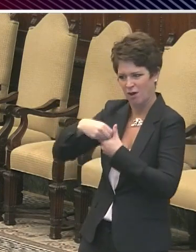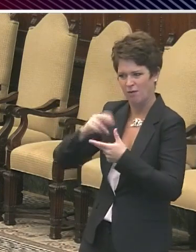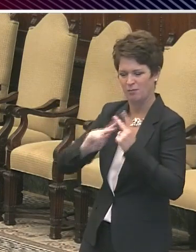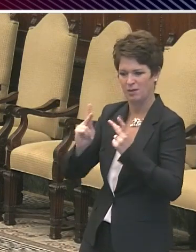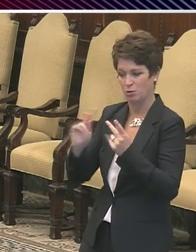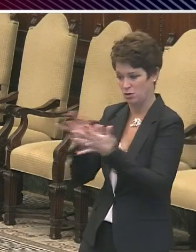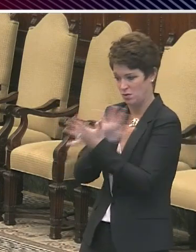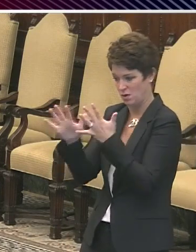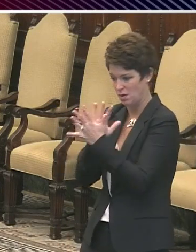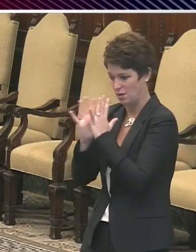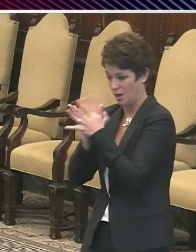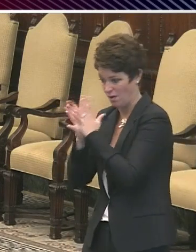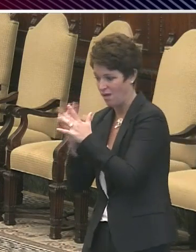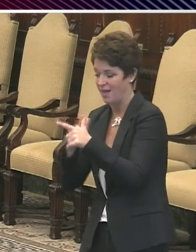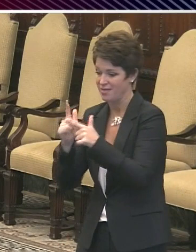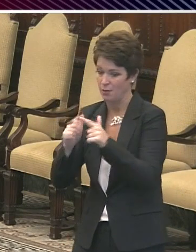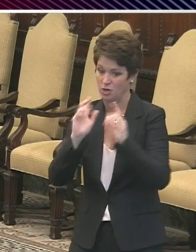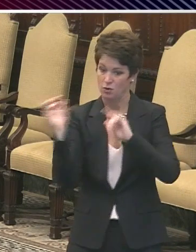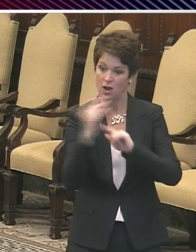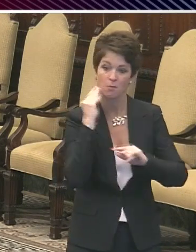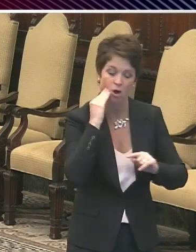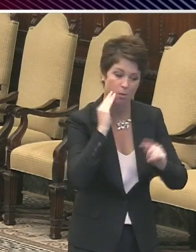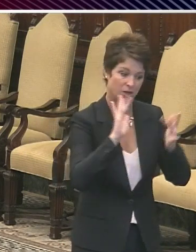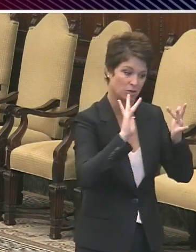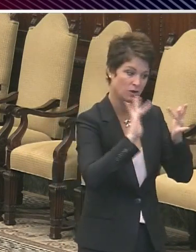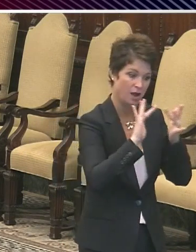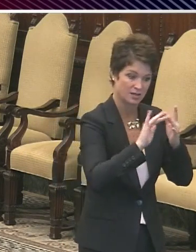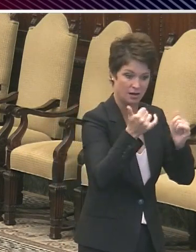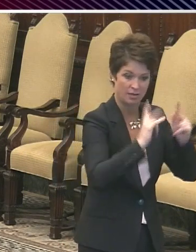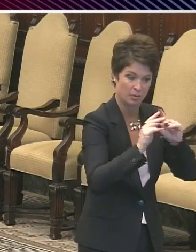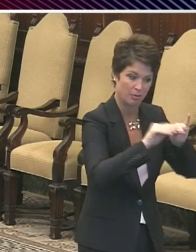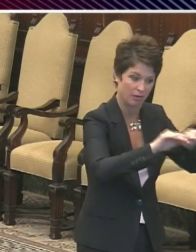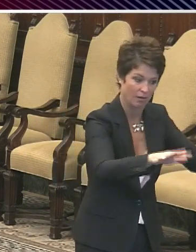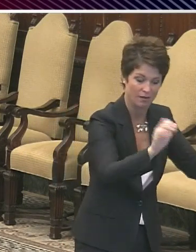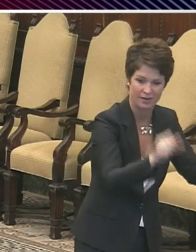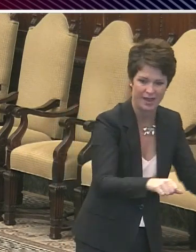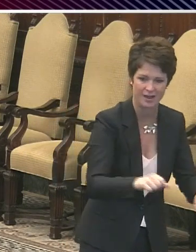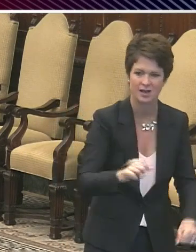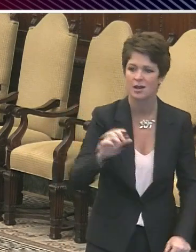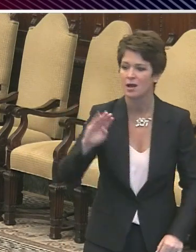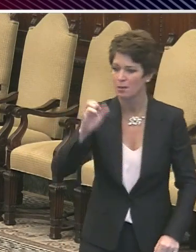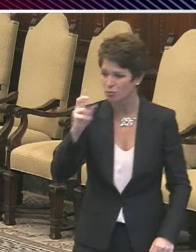with after. Again, Brian was pretty clear that just don't be a jerk.